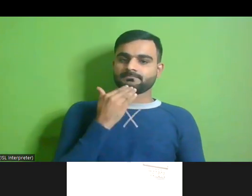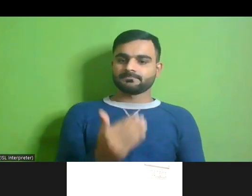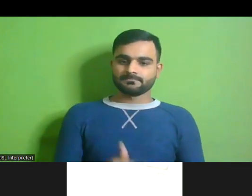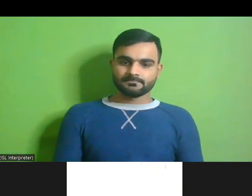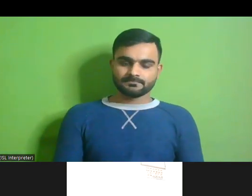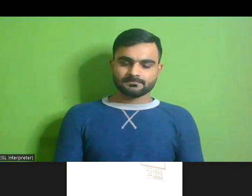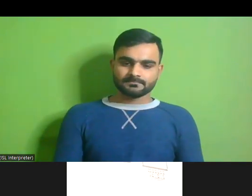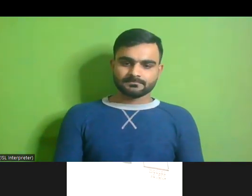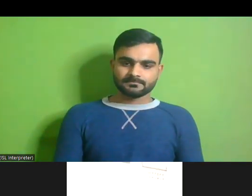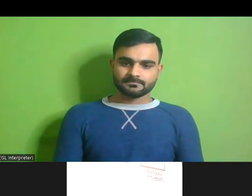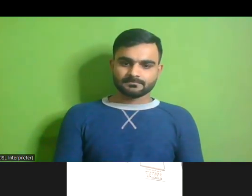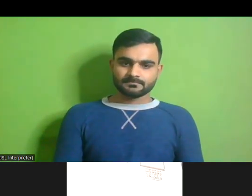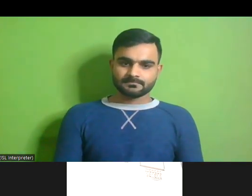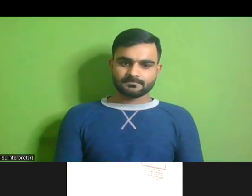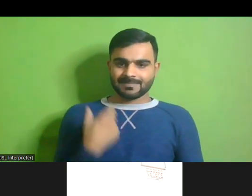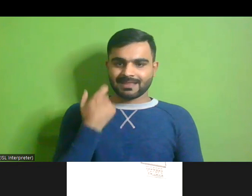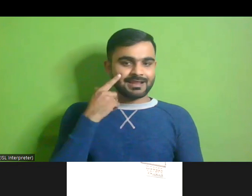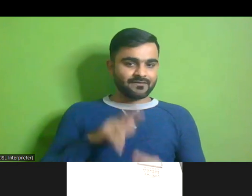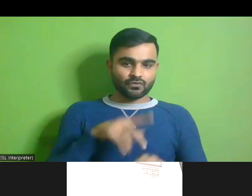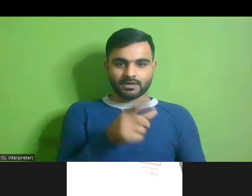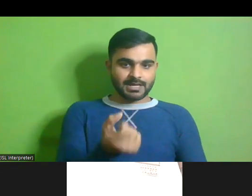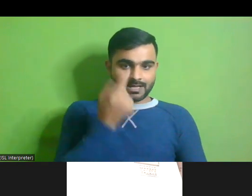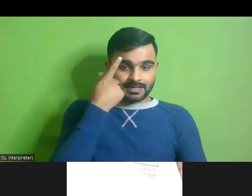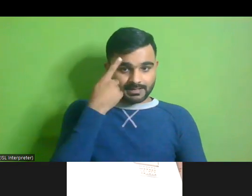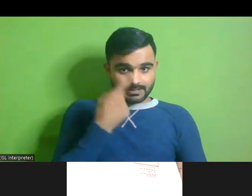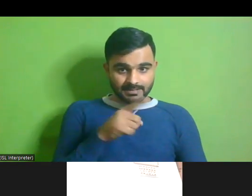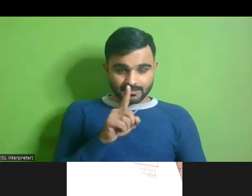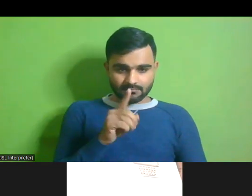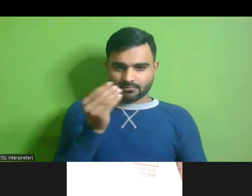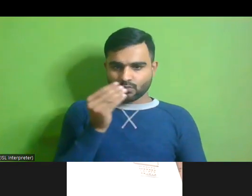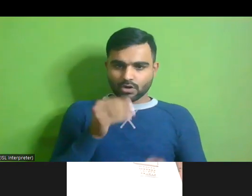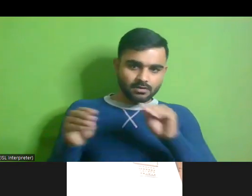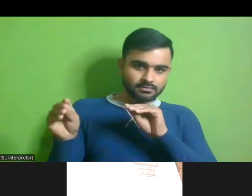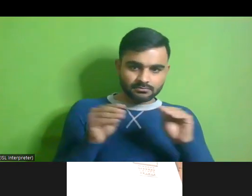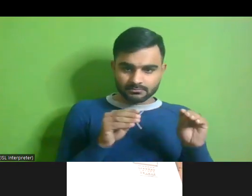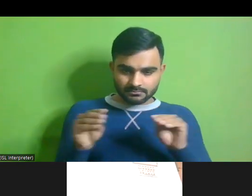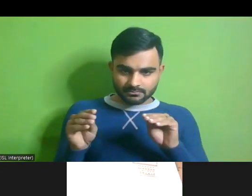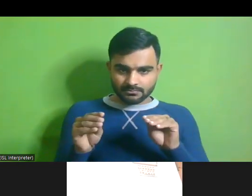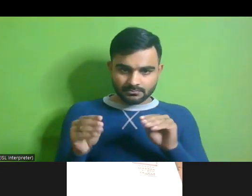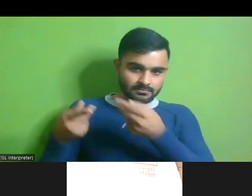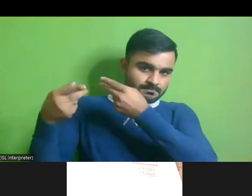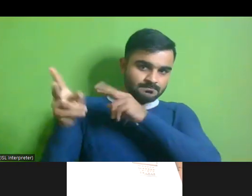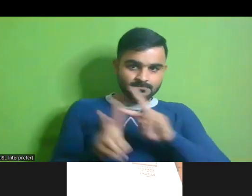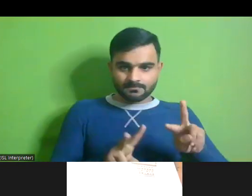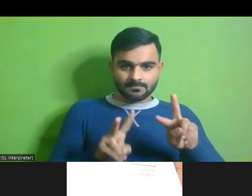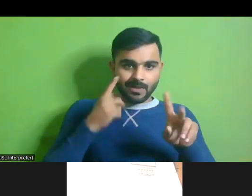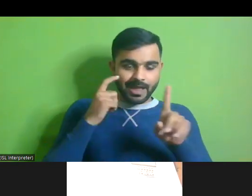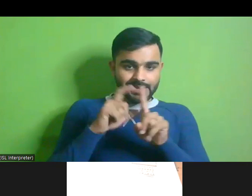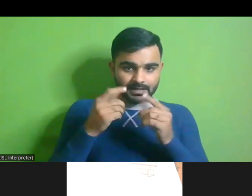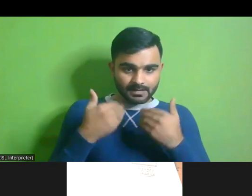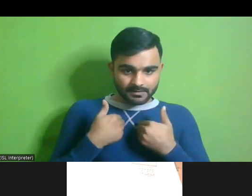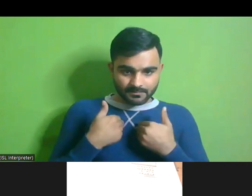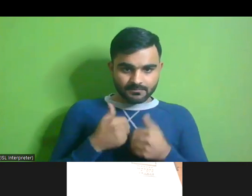So if I understand you correctly, so there is a movement to bring back dignity